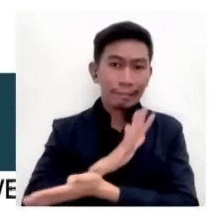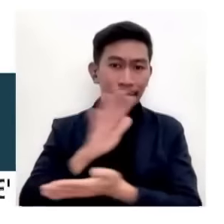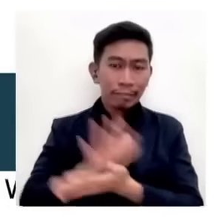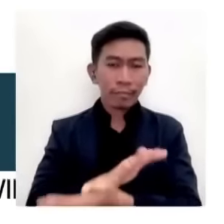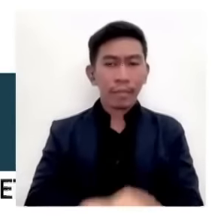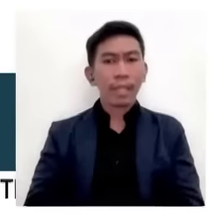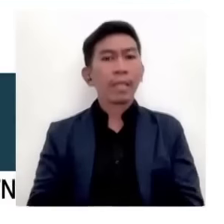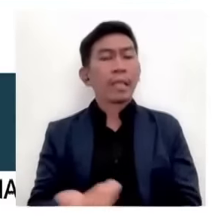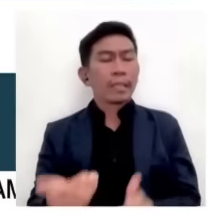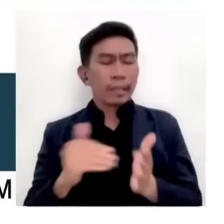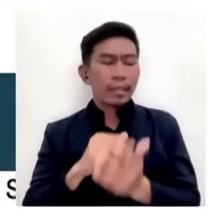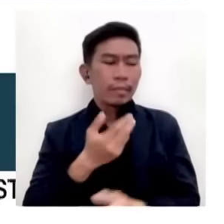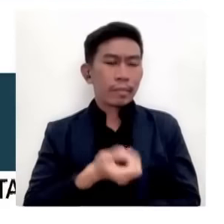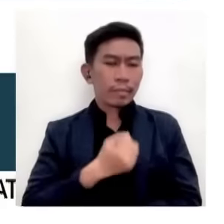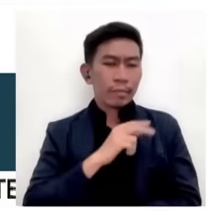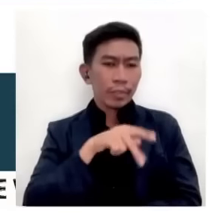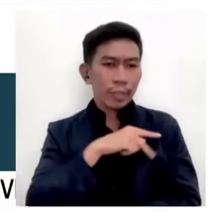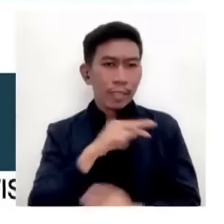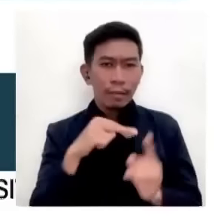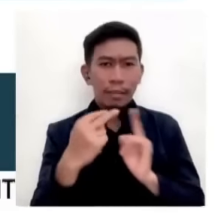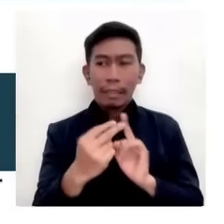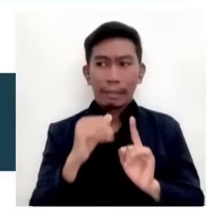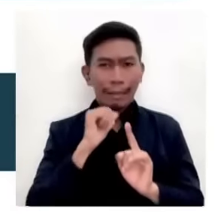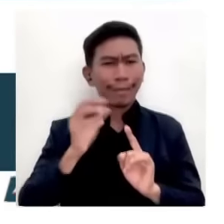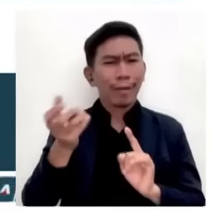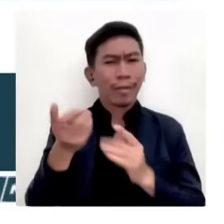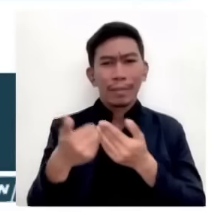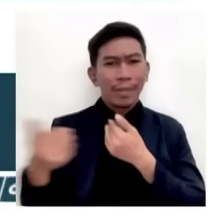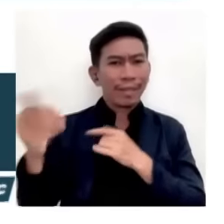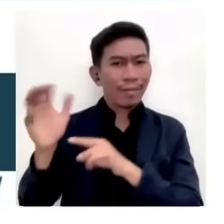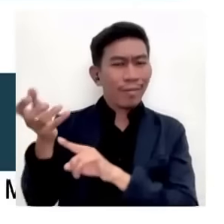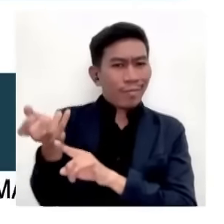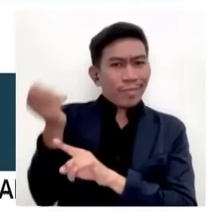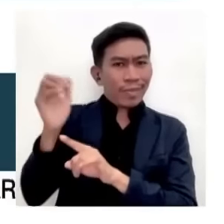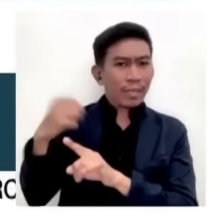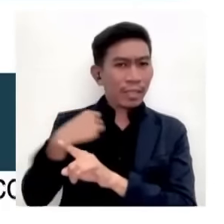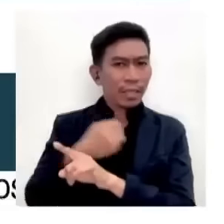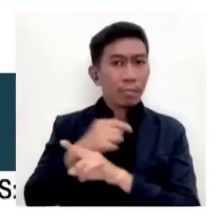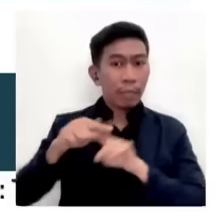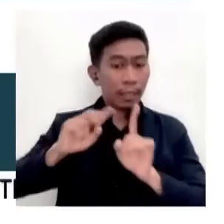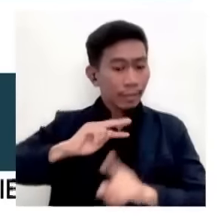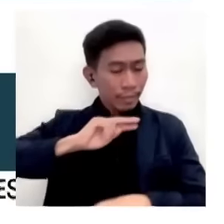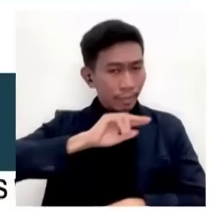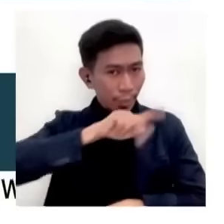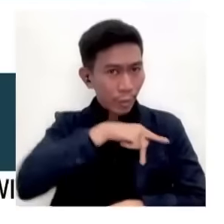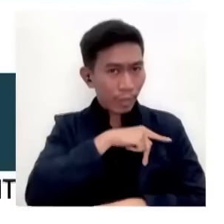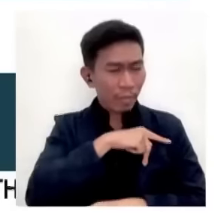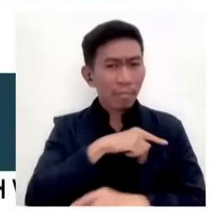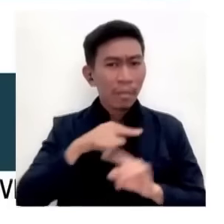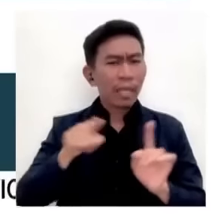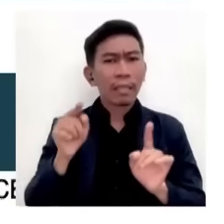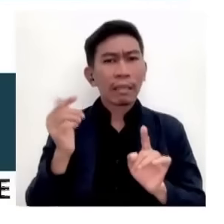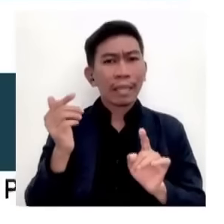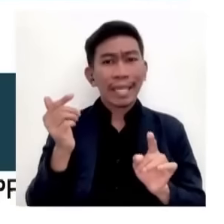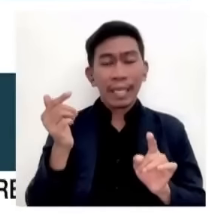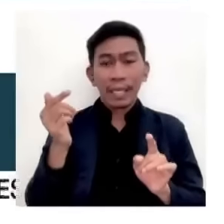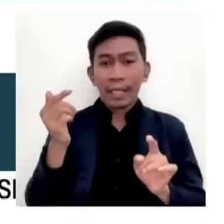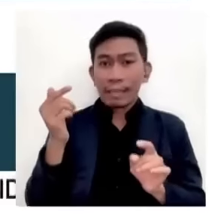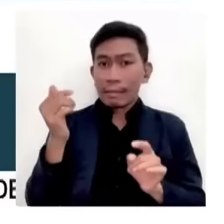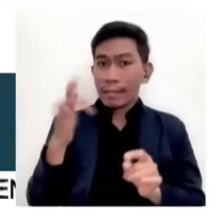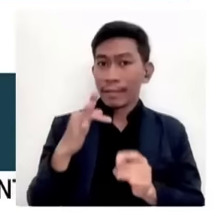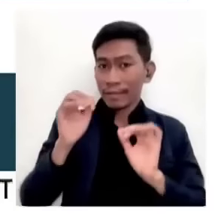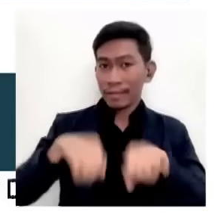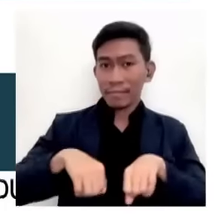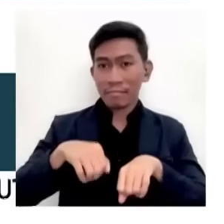my personal opinion, it doesn't reflect the Senate, but I'm hoping that there would be, if we could have, if we